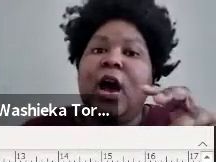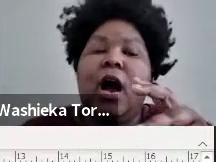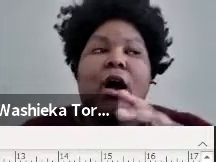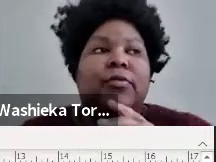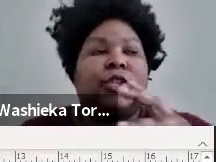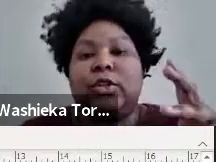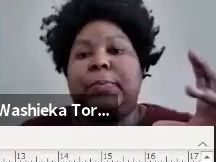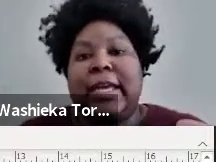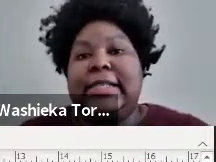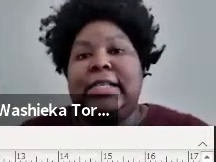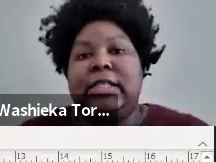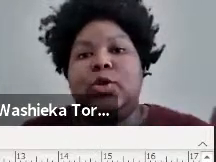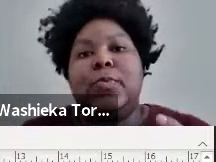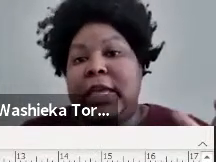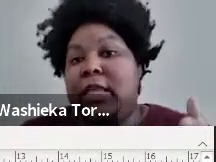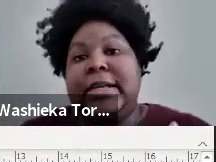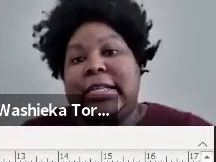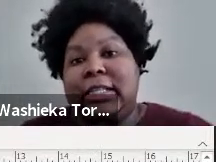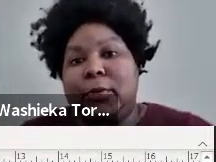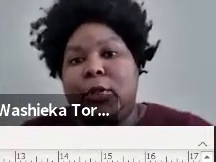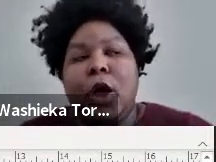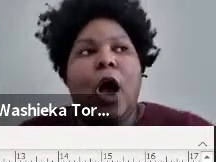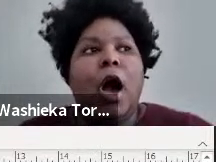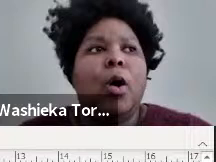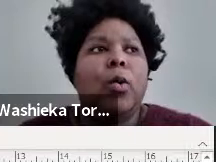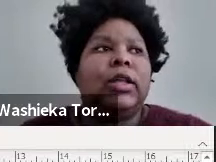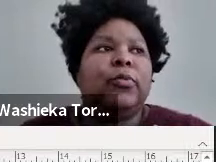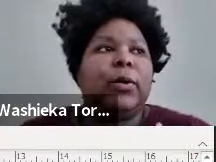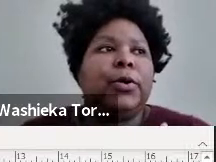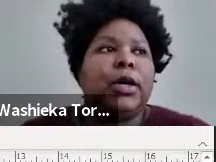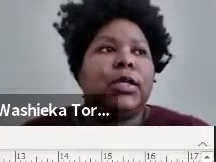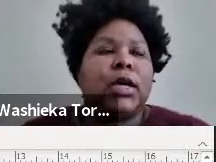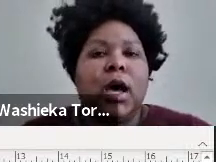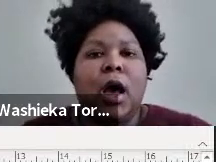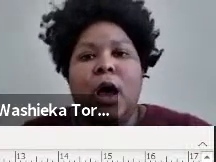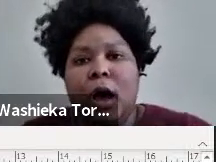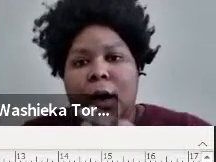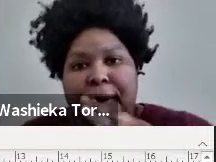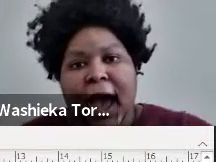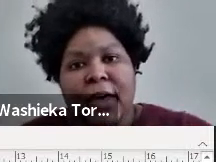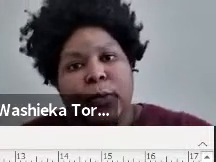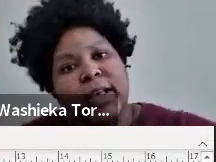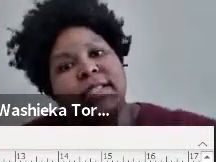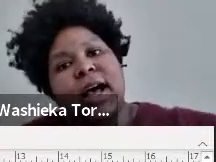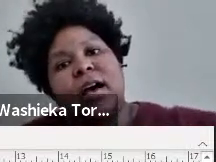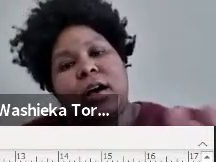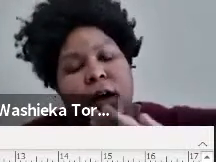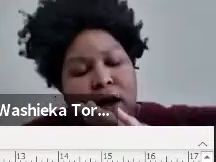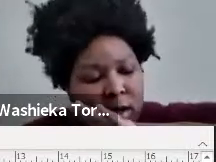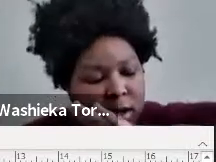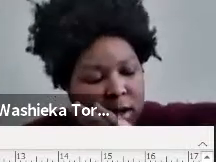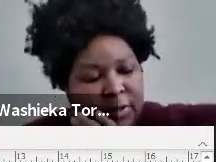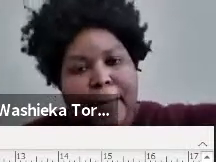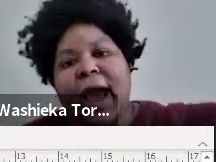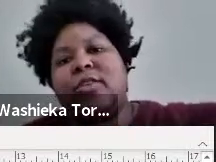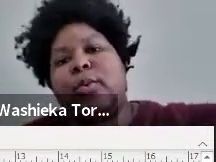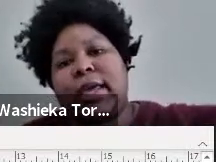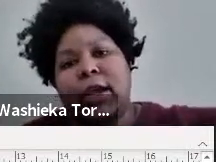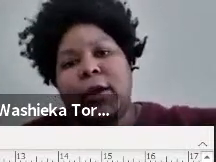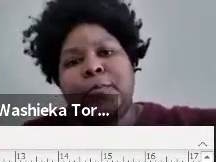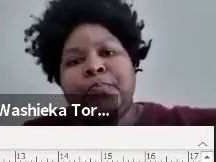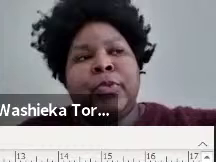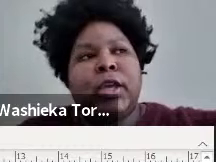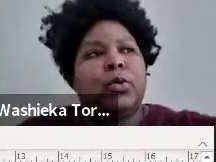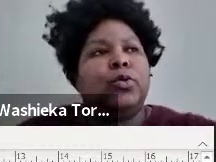aesthetics of certain places to make them accessible. Oh, well, if we put a pathway, a flat